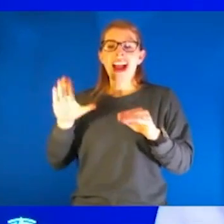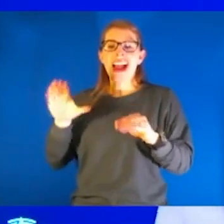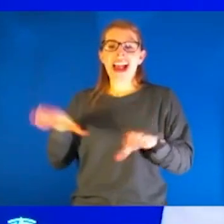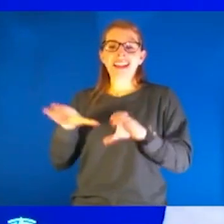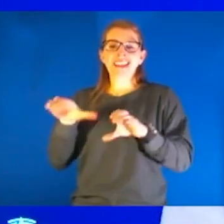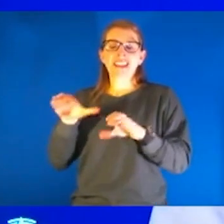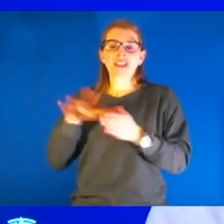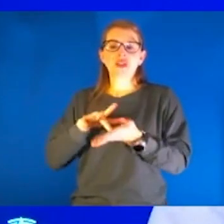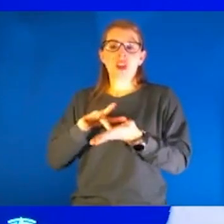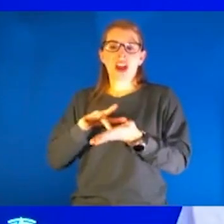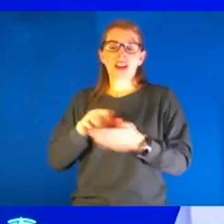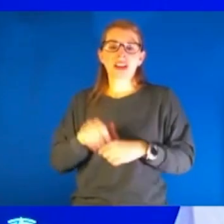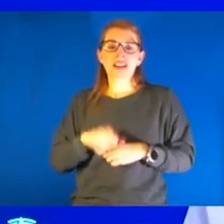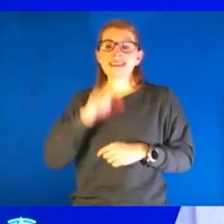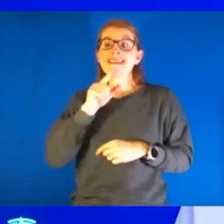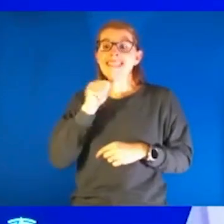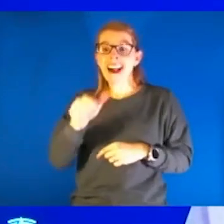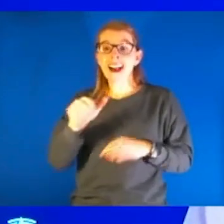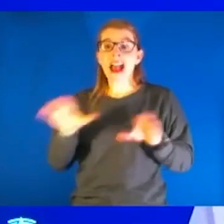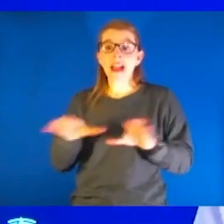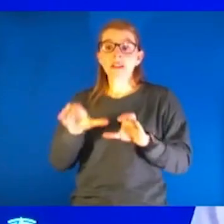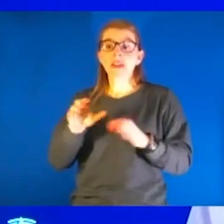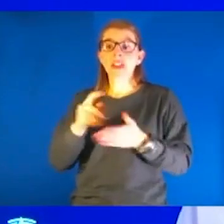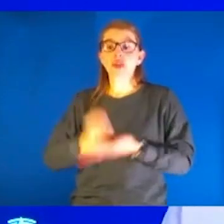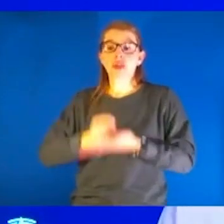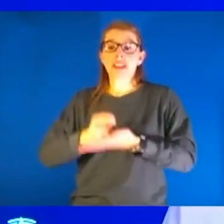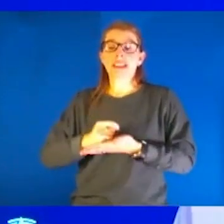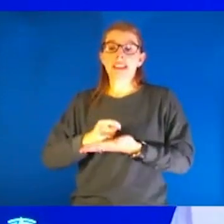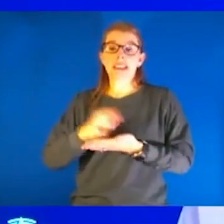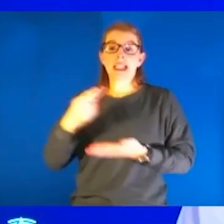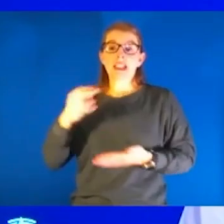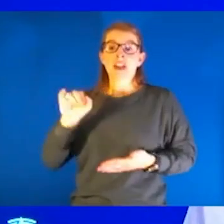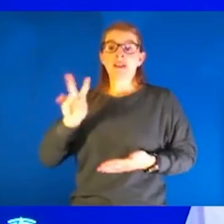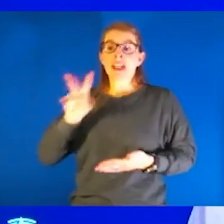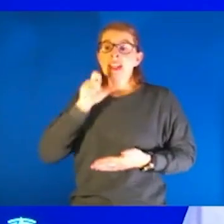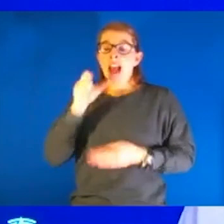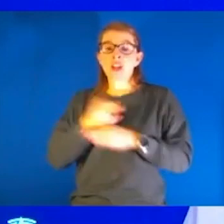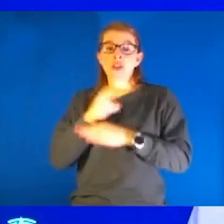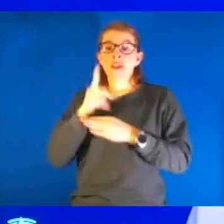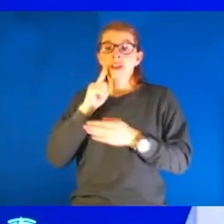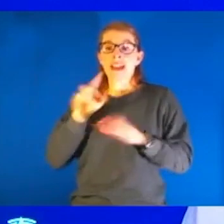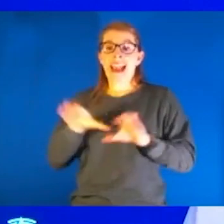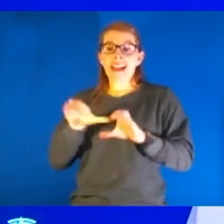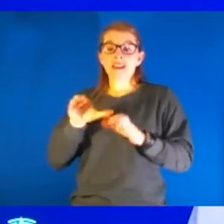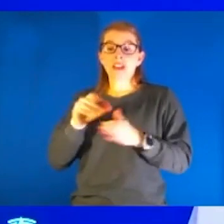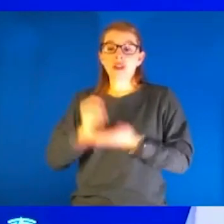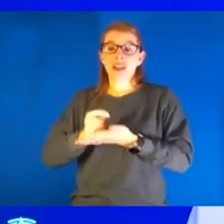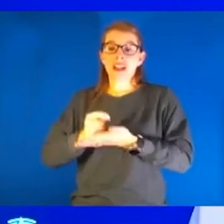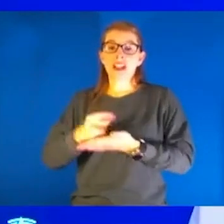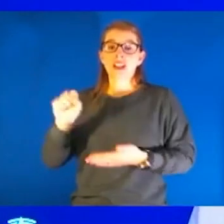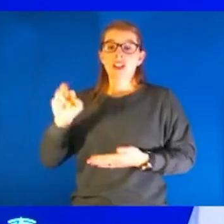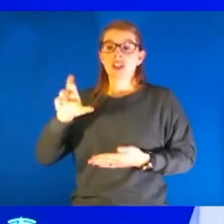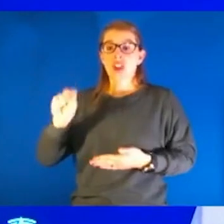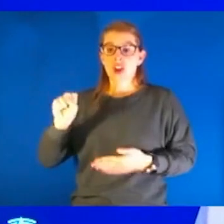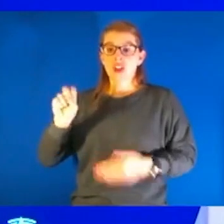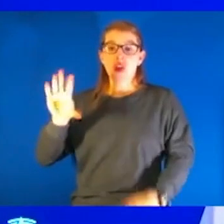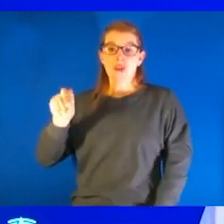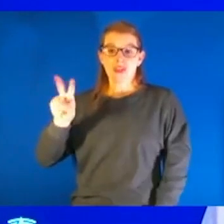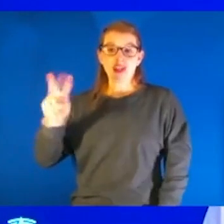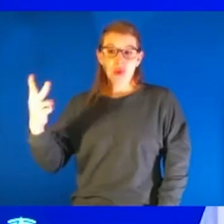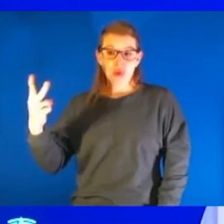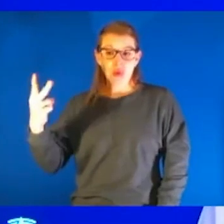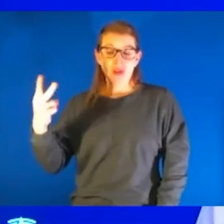treat HIV. It won't be used to actively treat SARS-CoV-2 either. Basically, it is used to help